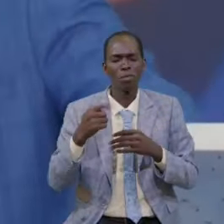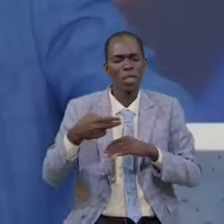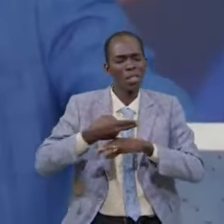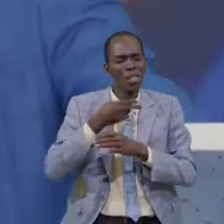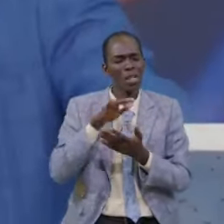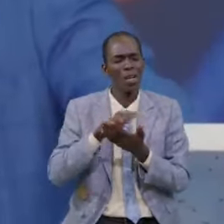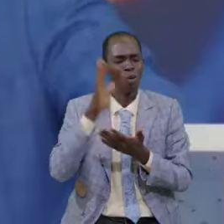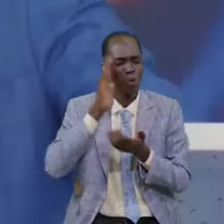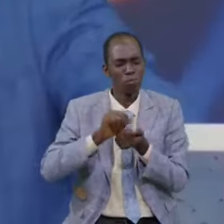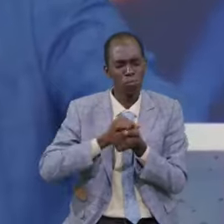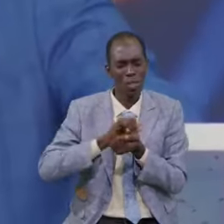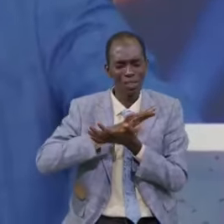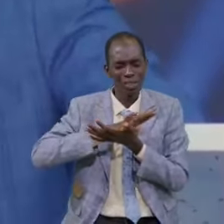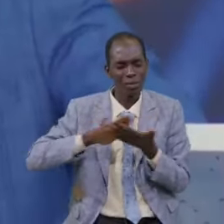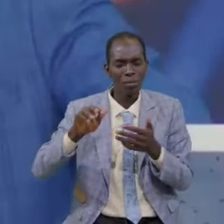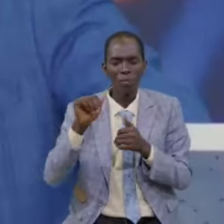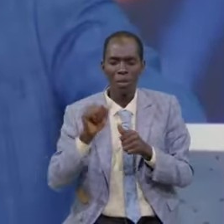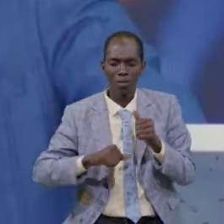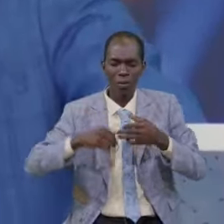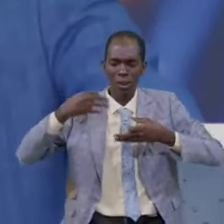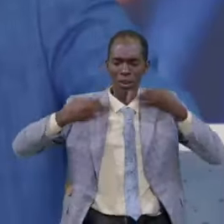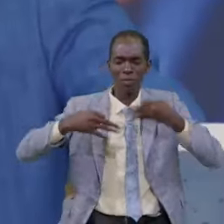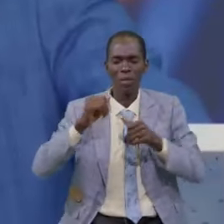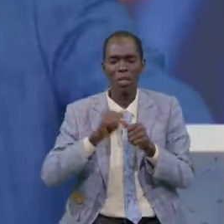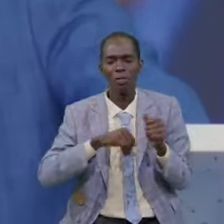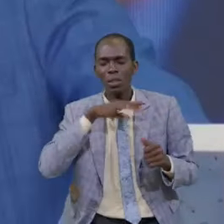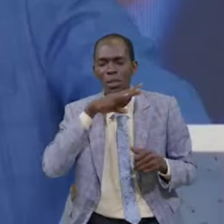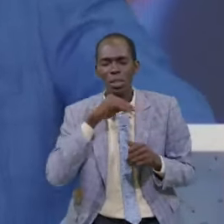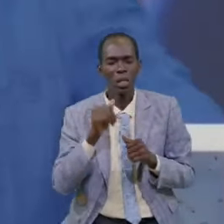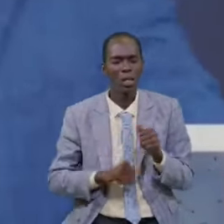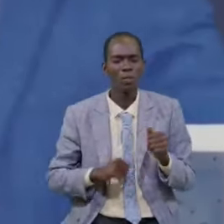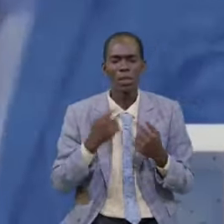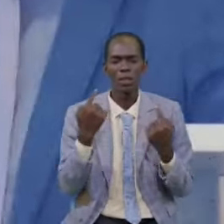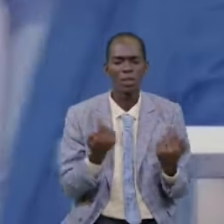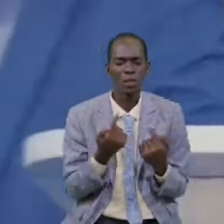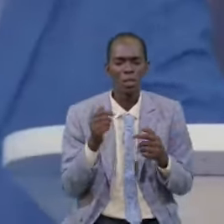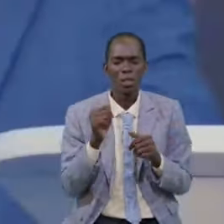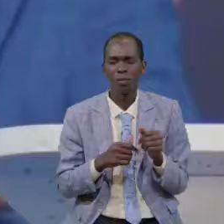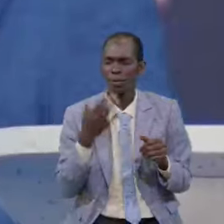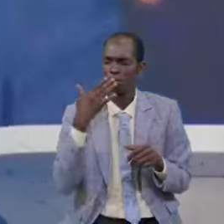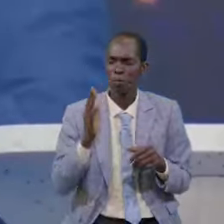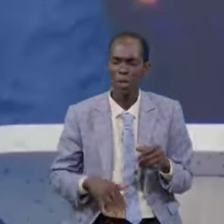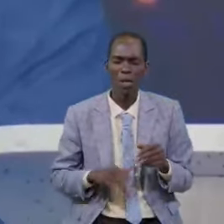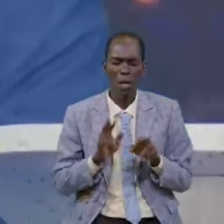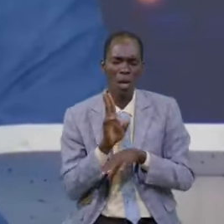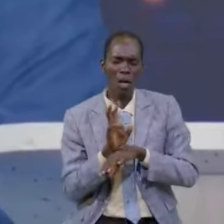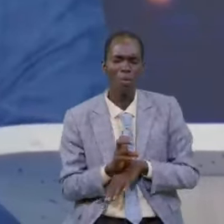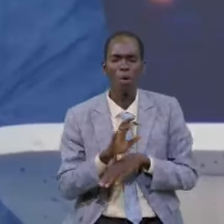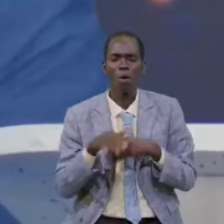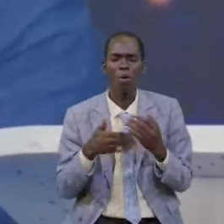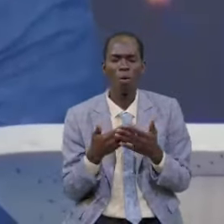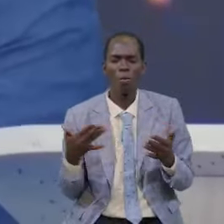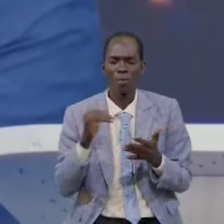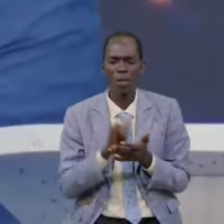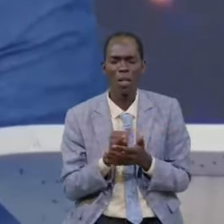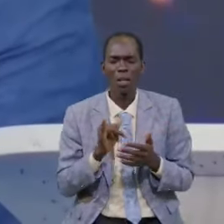every corruption, every sin, every bad habit, all the things that hinder us from living for glory and